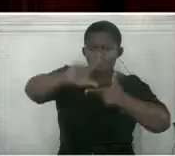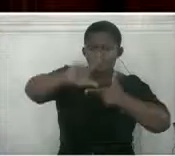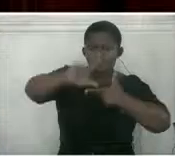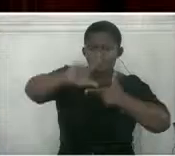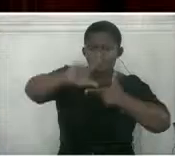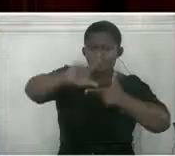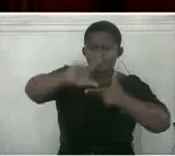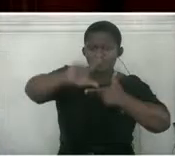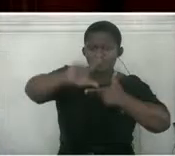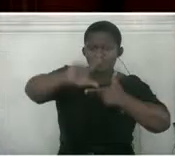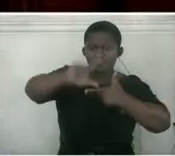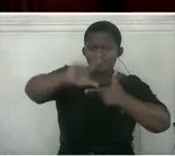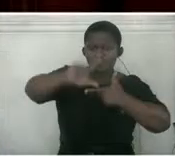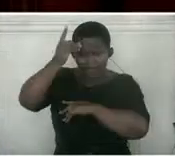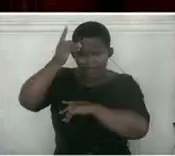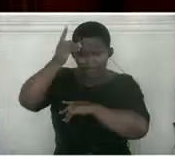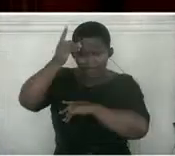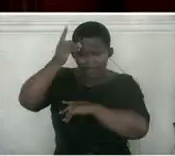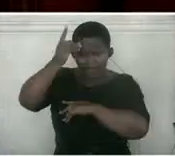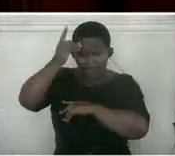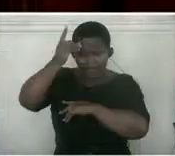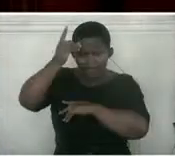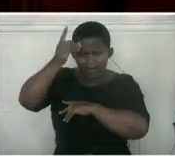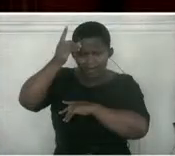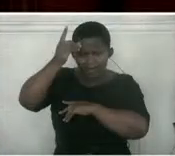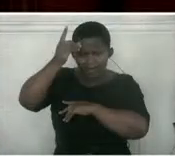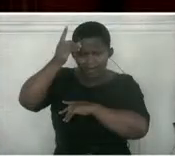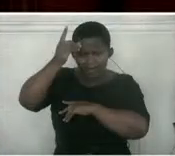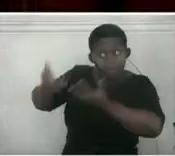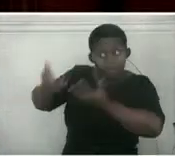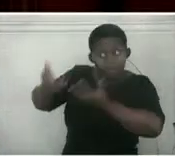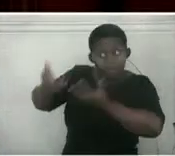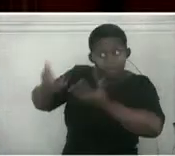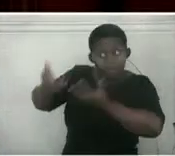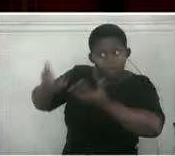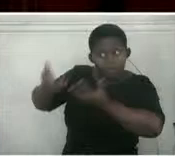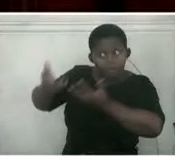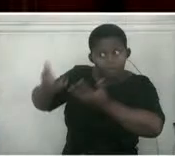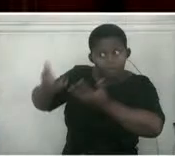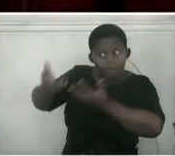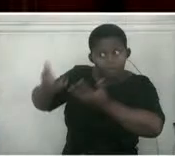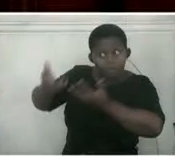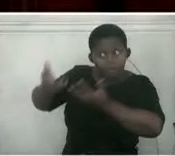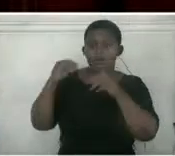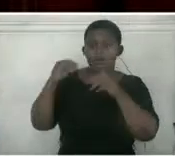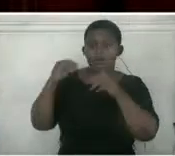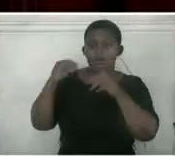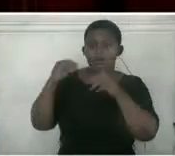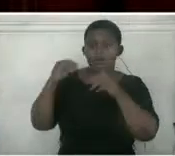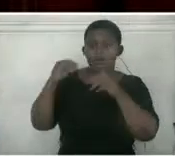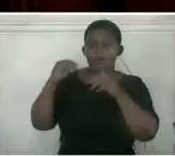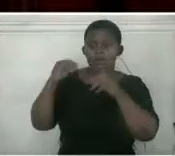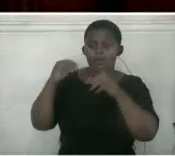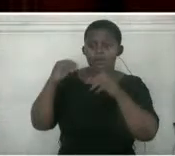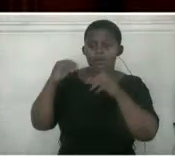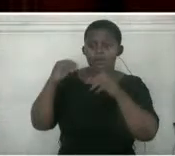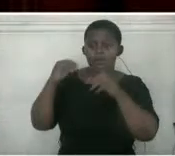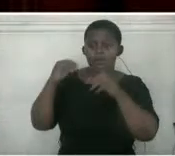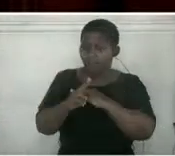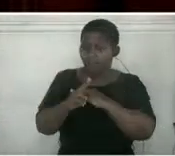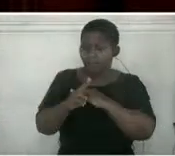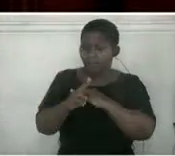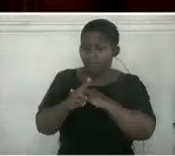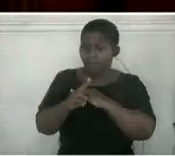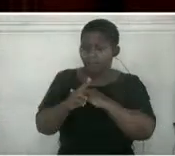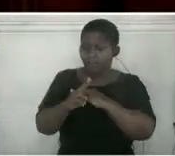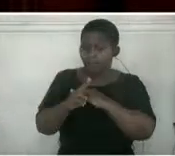to Durban. We are in engagement with the Minister of Public Enterprise, Honourable Minister